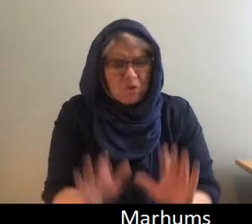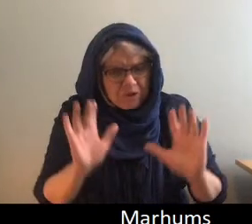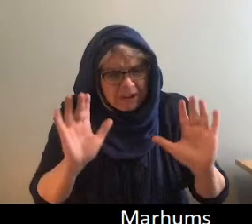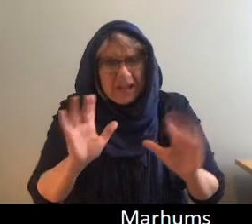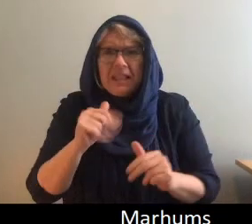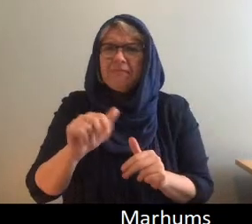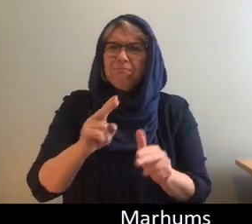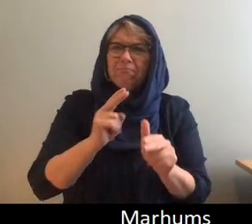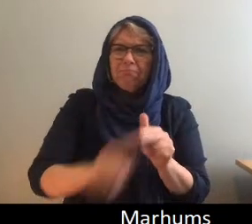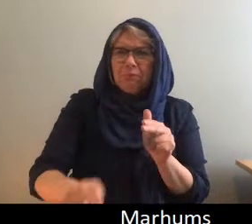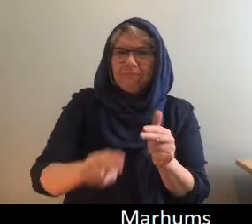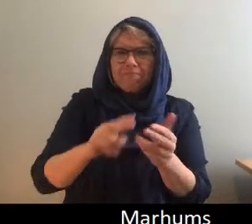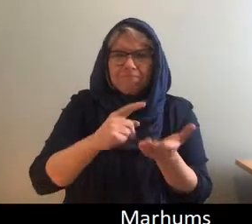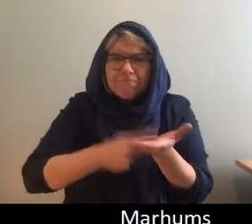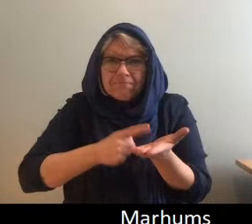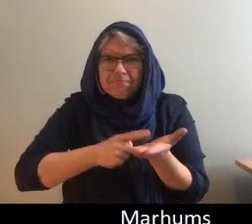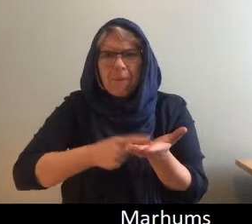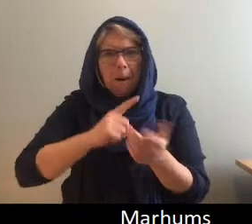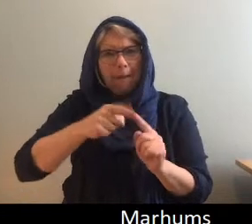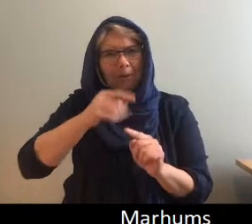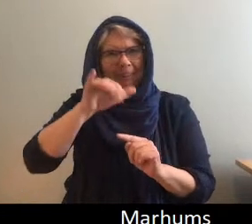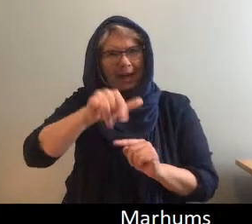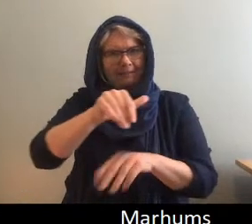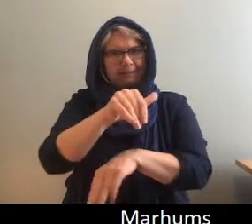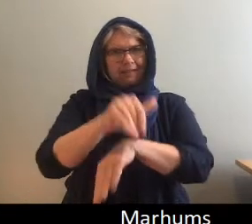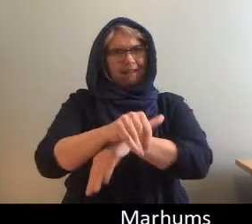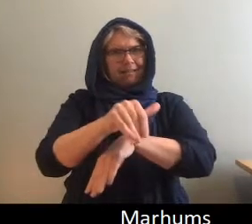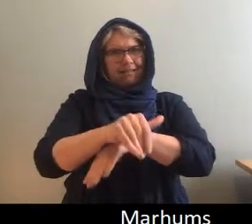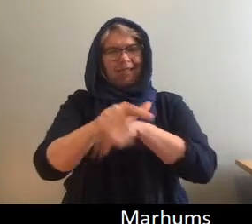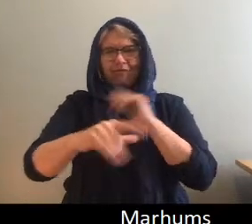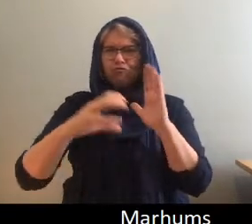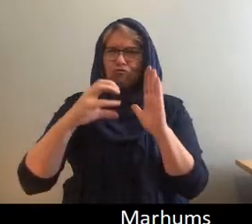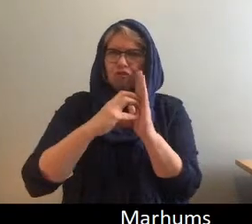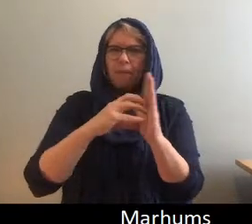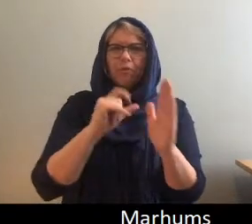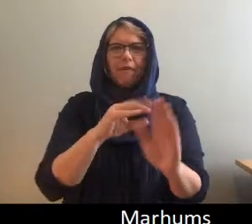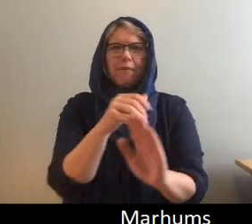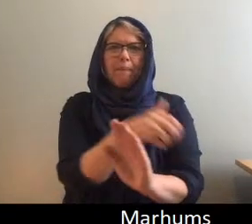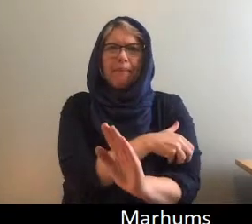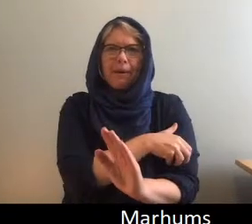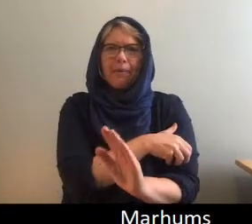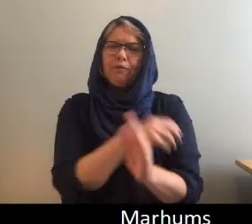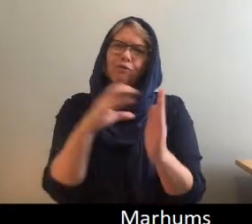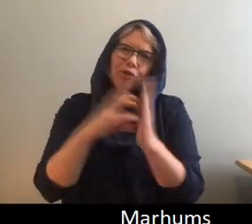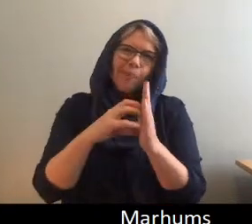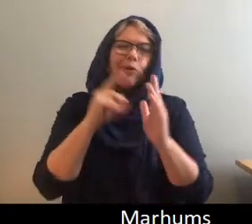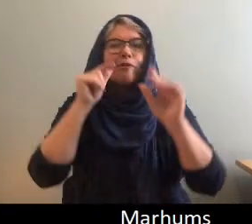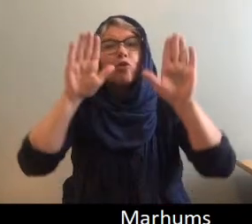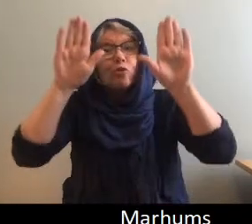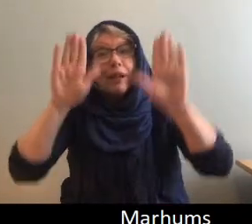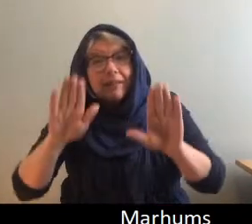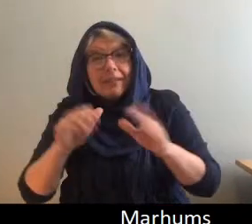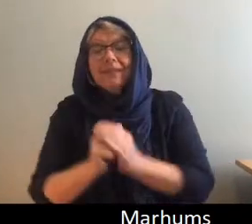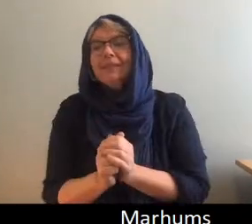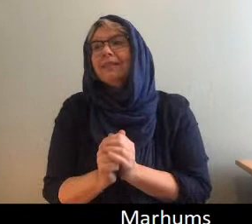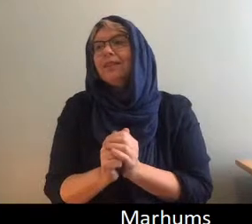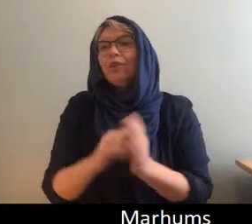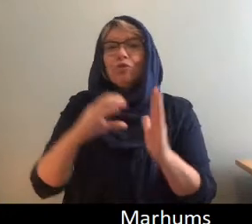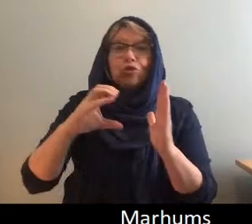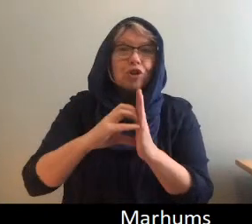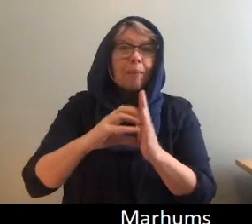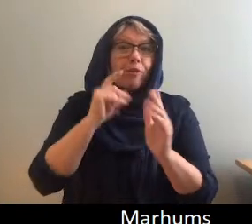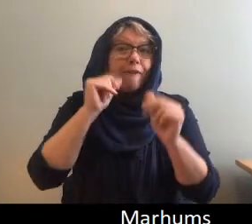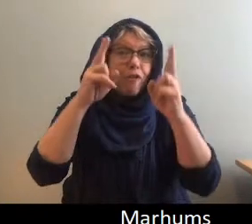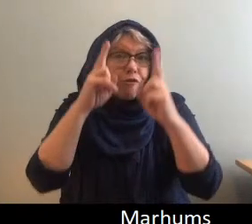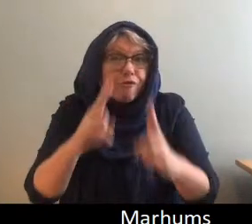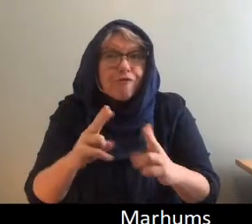we haven't discussed what was revealed. Inna anzalnahu fi laylatul qadr. Surely we have revealed it on the night of Qadr, and that revelation of whatever has